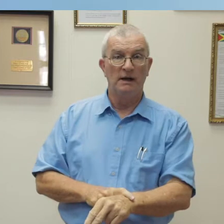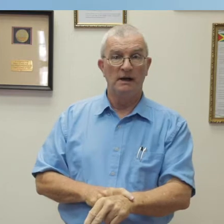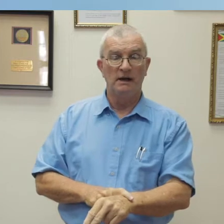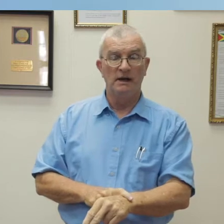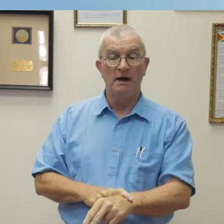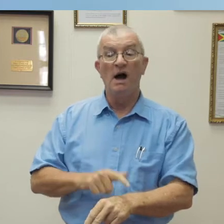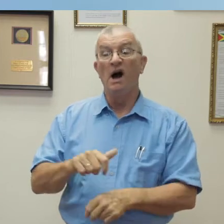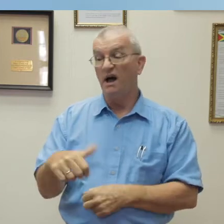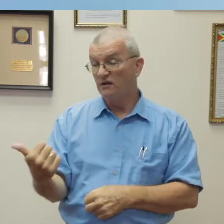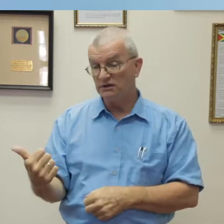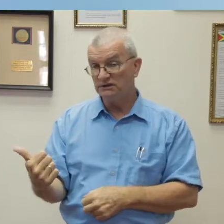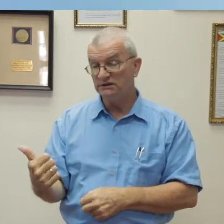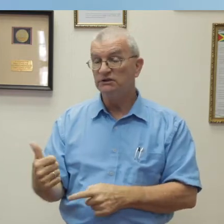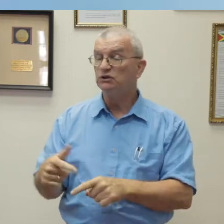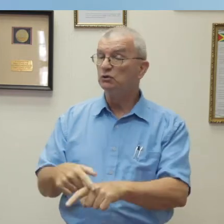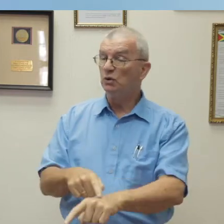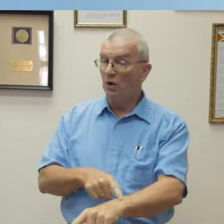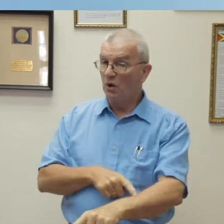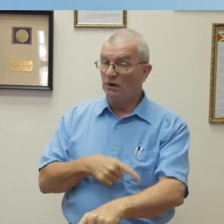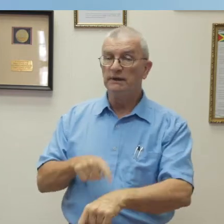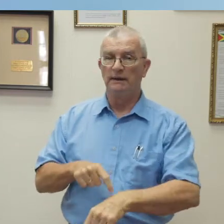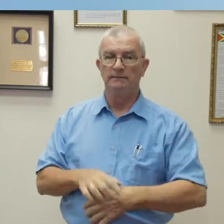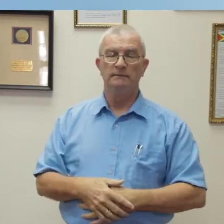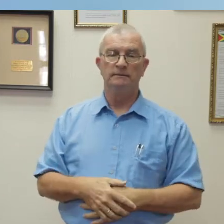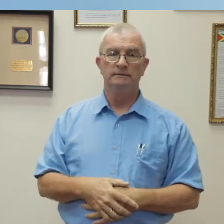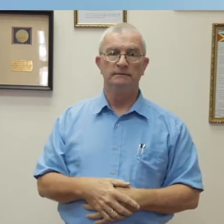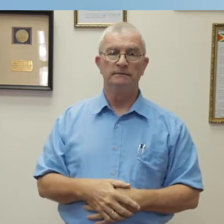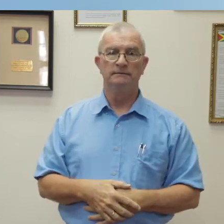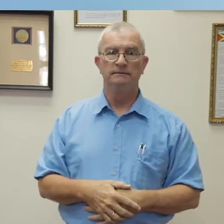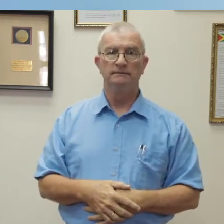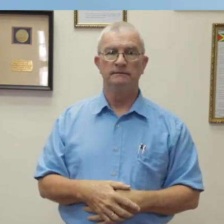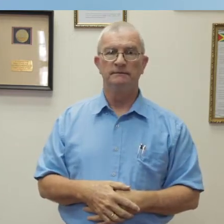others for a longer period.